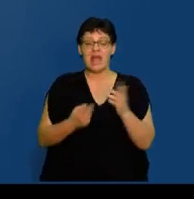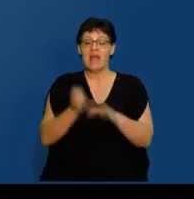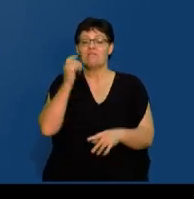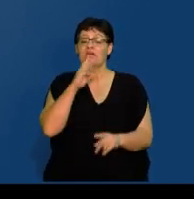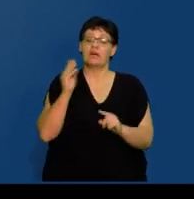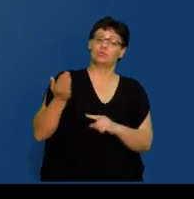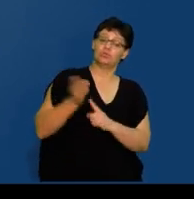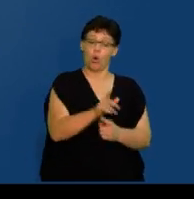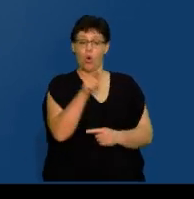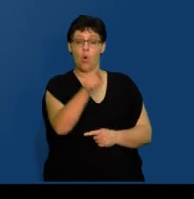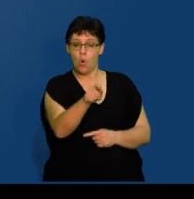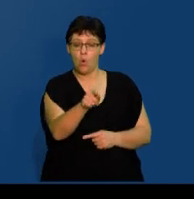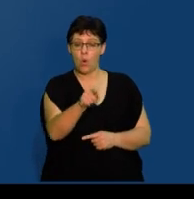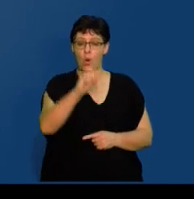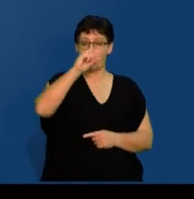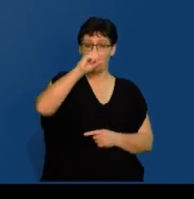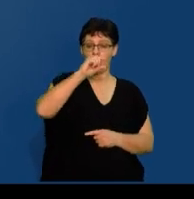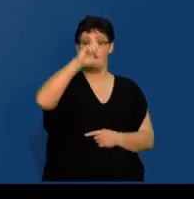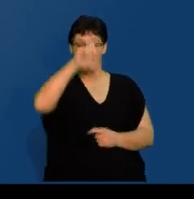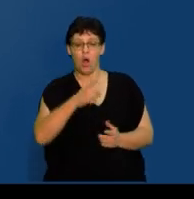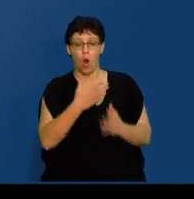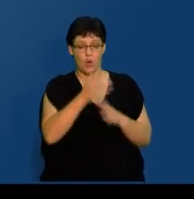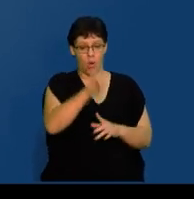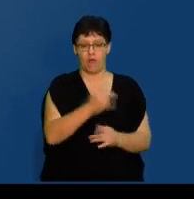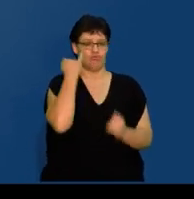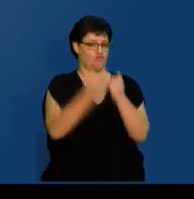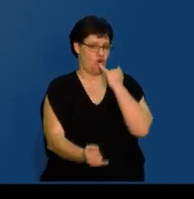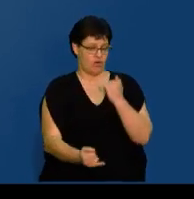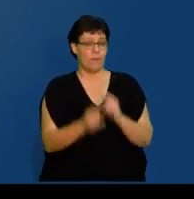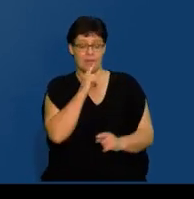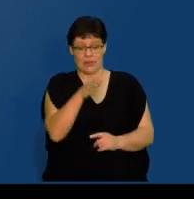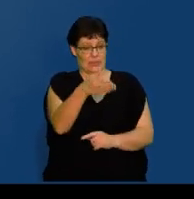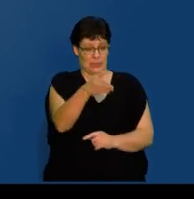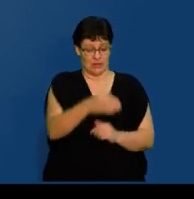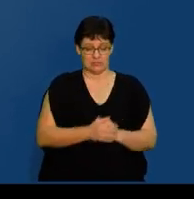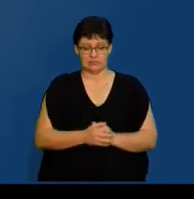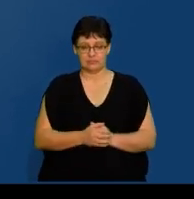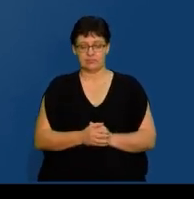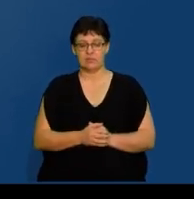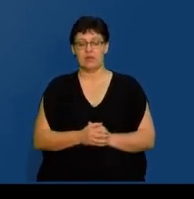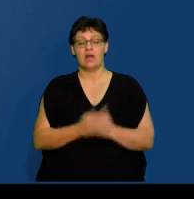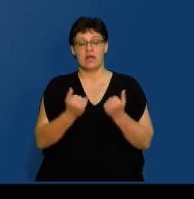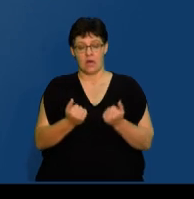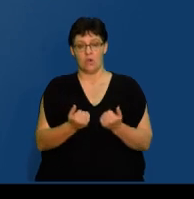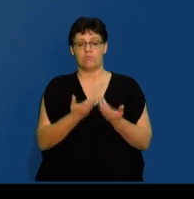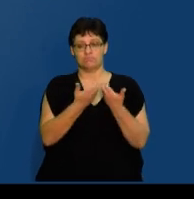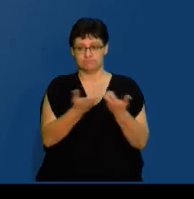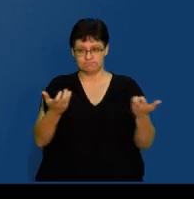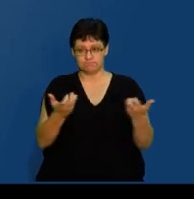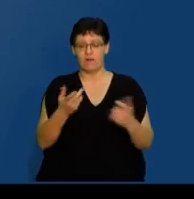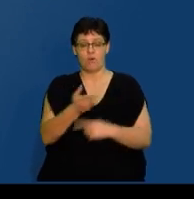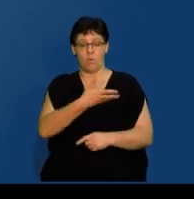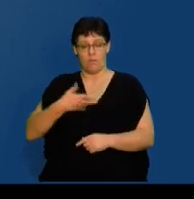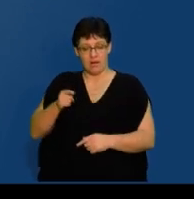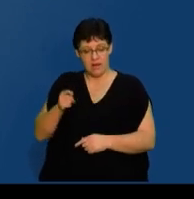to indicate an allele on the Y chromosome. So we separate out the alleles, and we have, for the